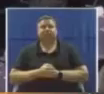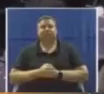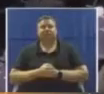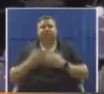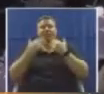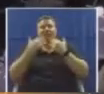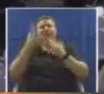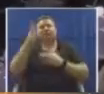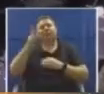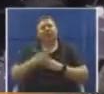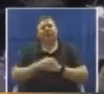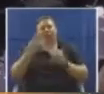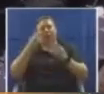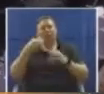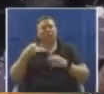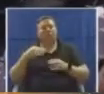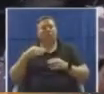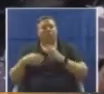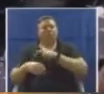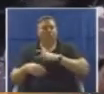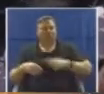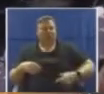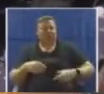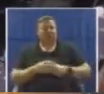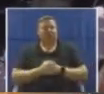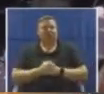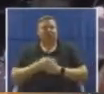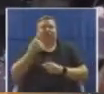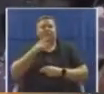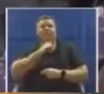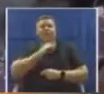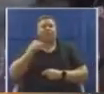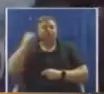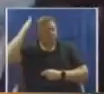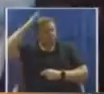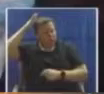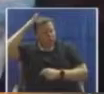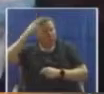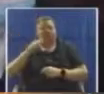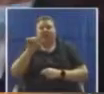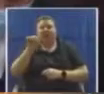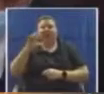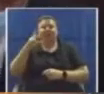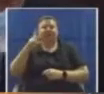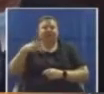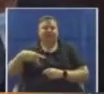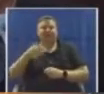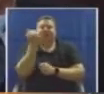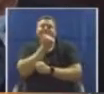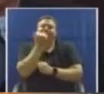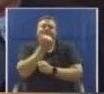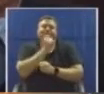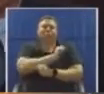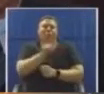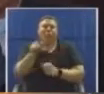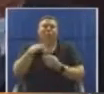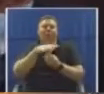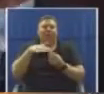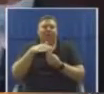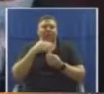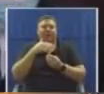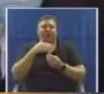Thank you, Speaker. Honourable President, on behalf of Reverend Meshwe, the ACDP would like to express its heartfelt condolences to all the families who have lost